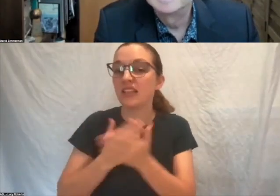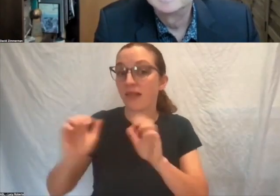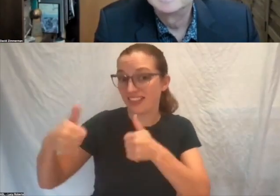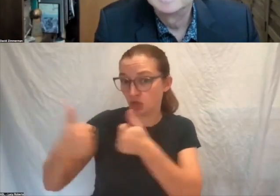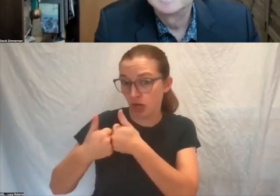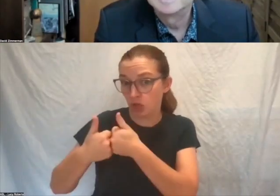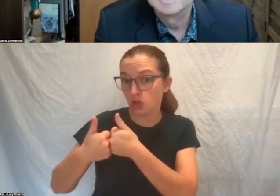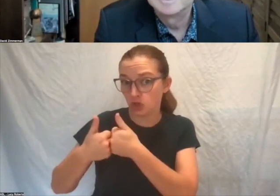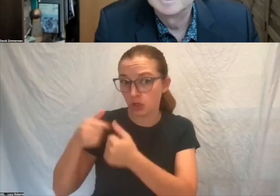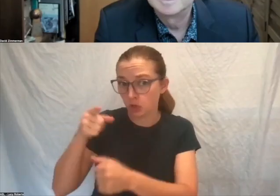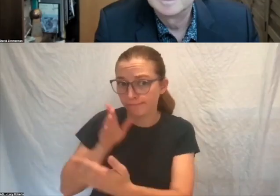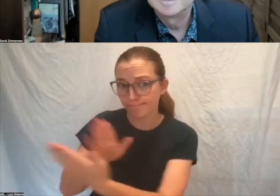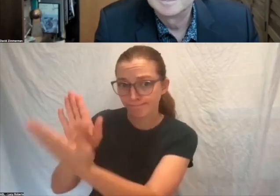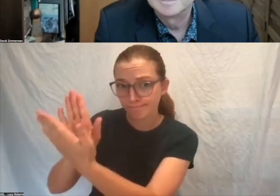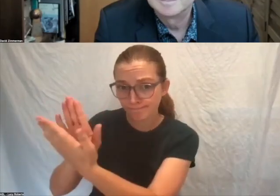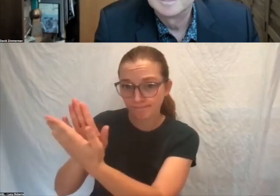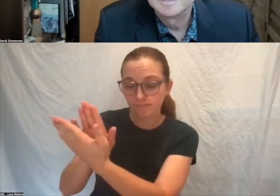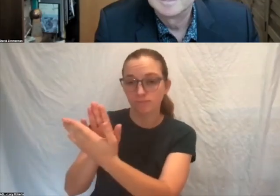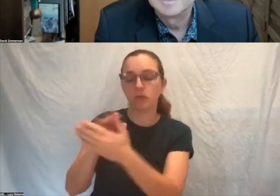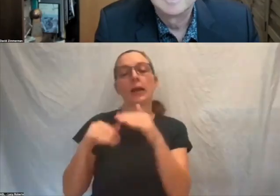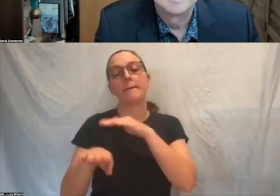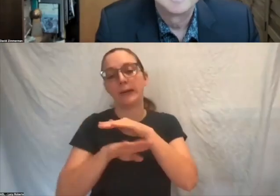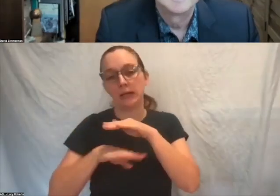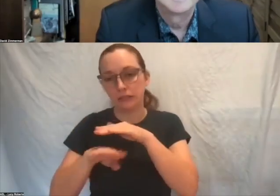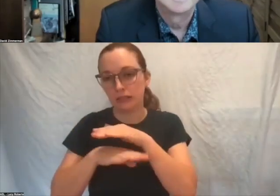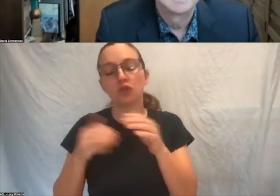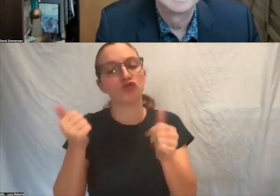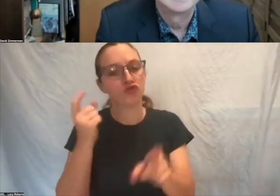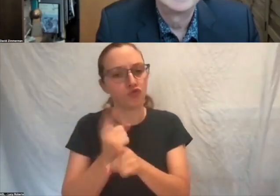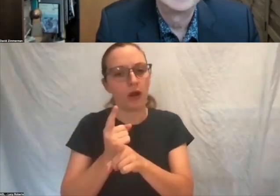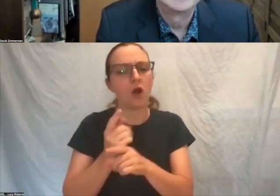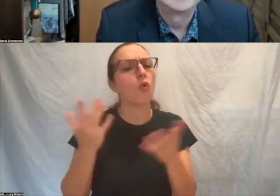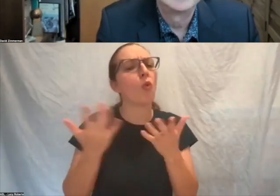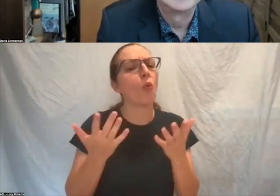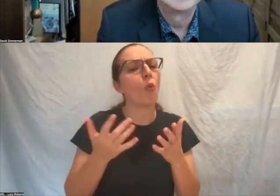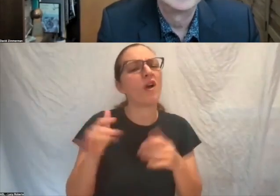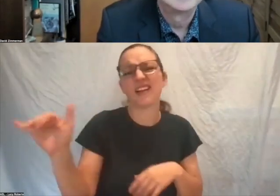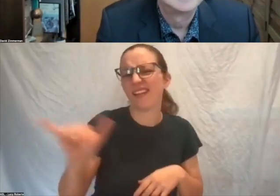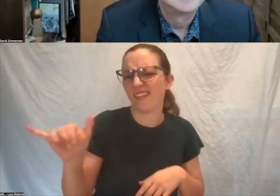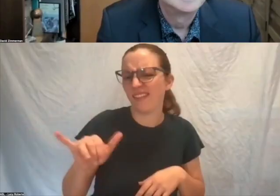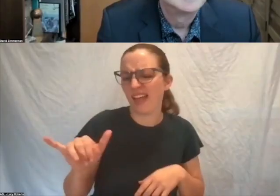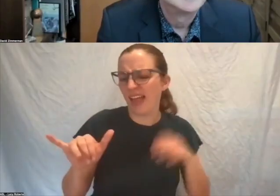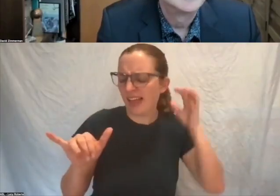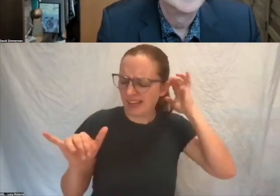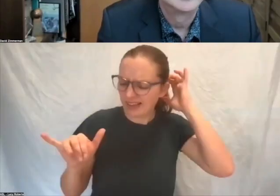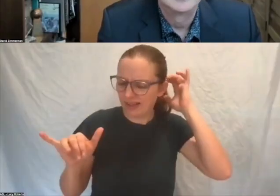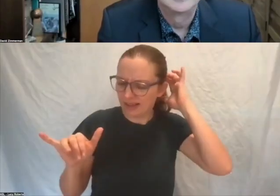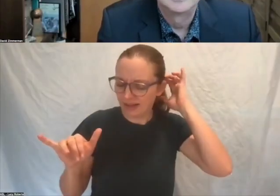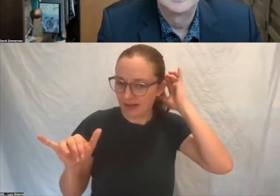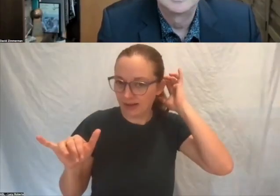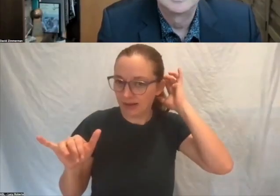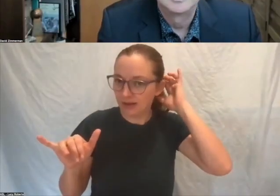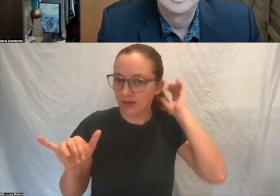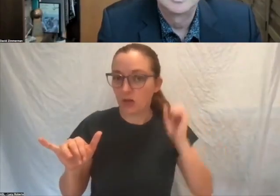may have faced? Yeah, basically, what is it like as a disability to be a